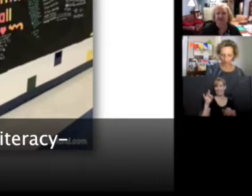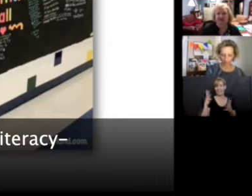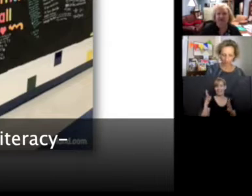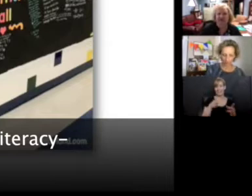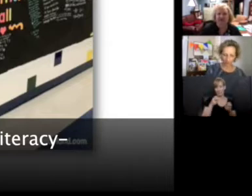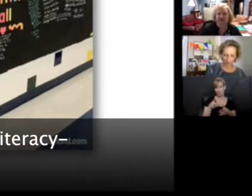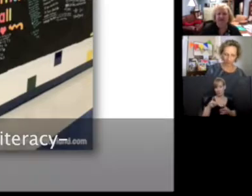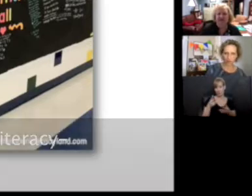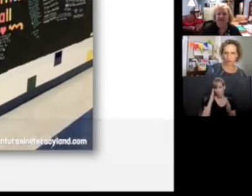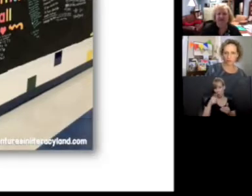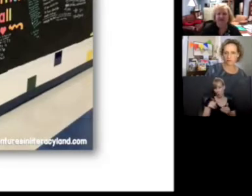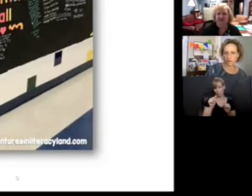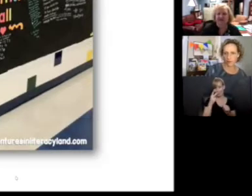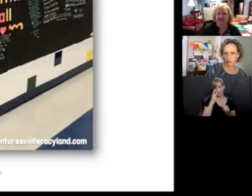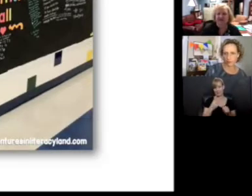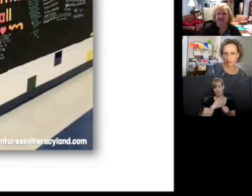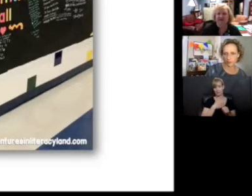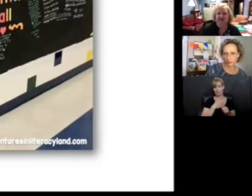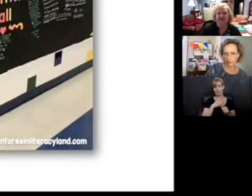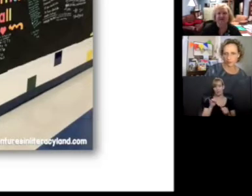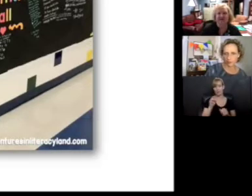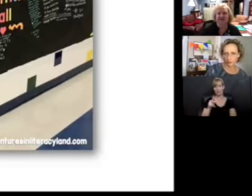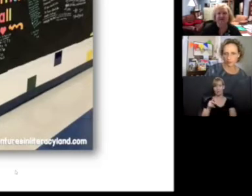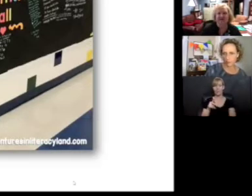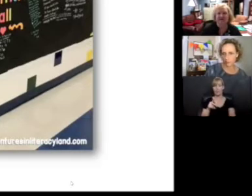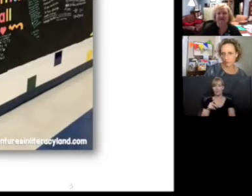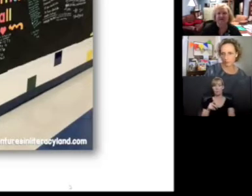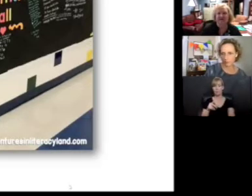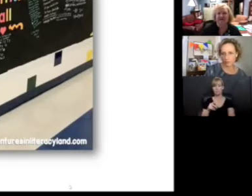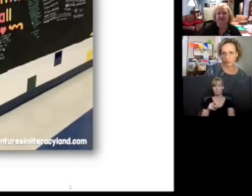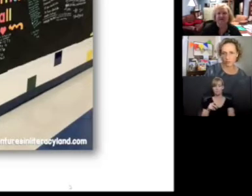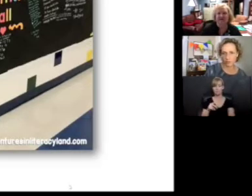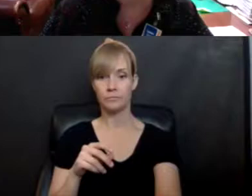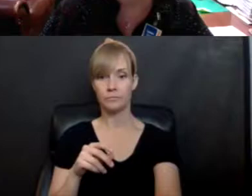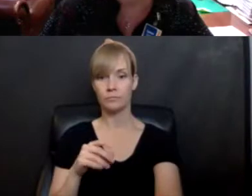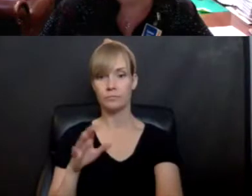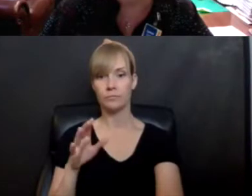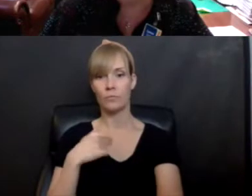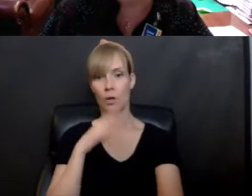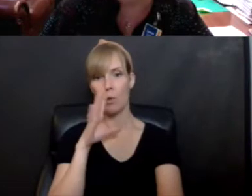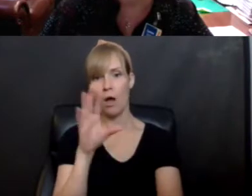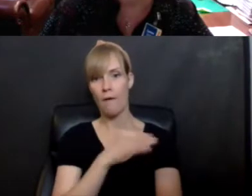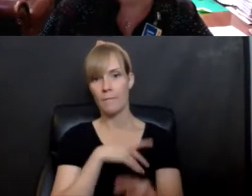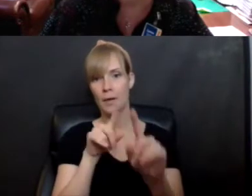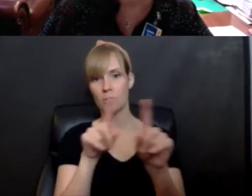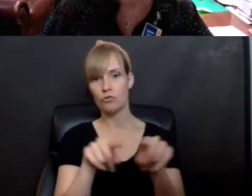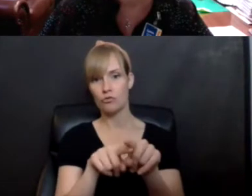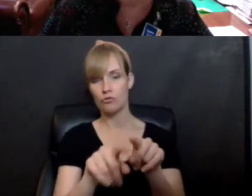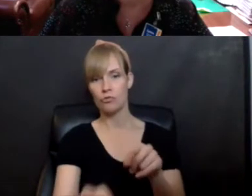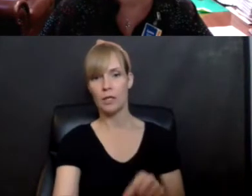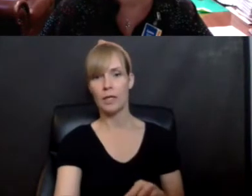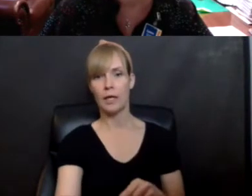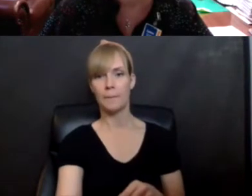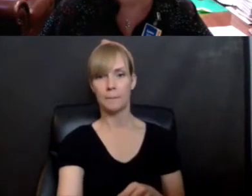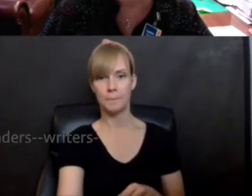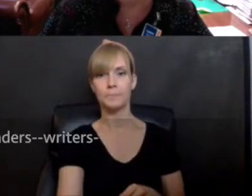you can see it, folks. Okay, fabulous. I'm going to actually stop my screen show so you guys can see us a little bit